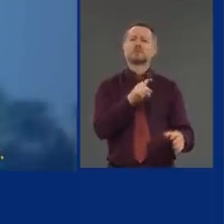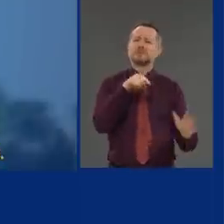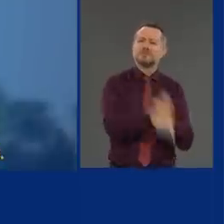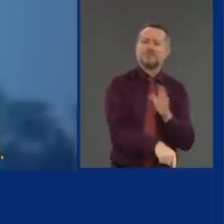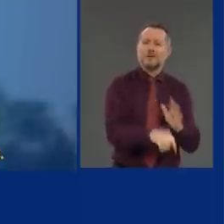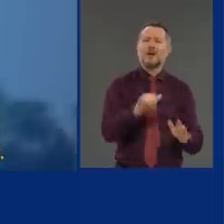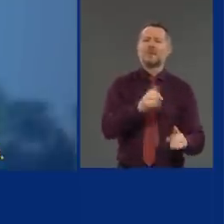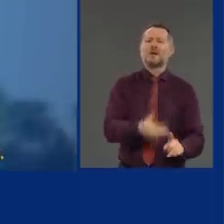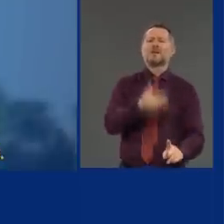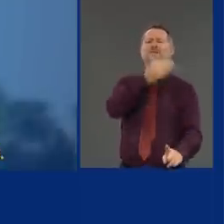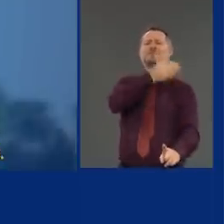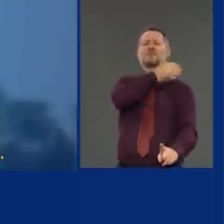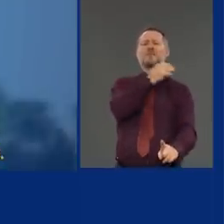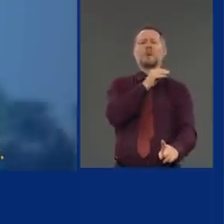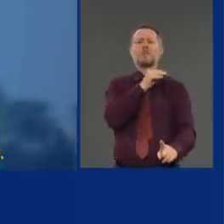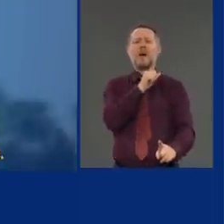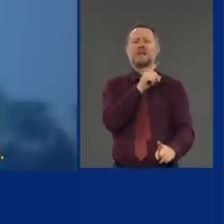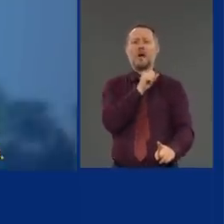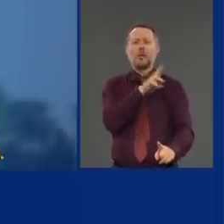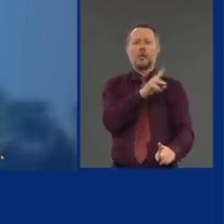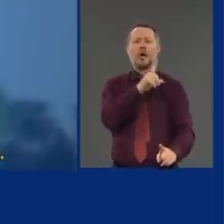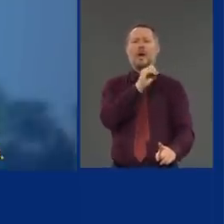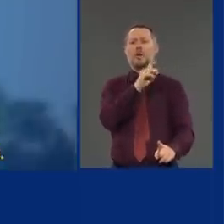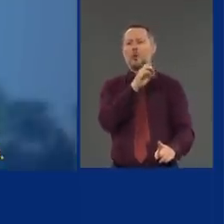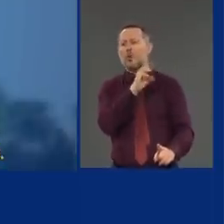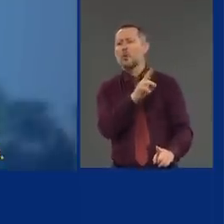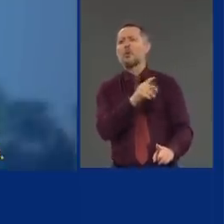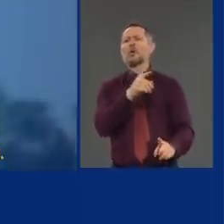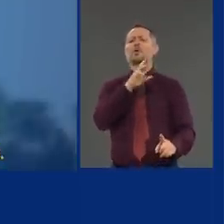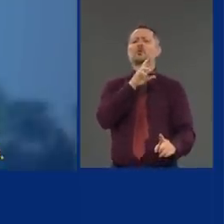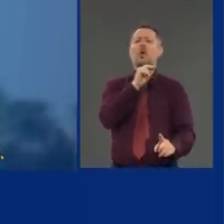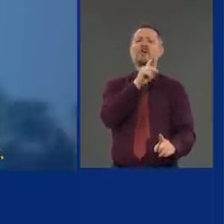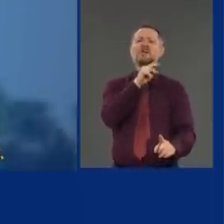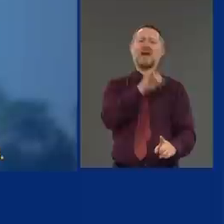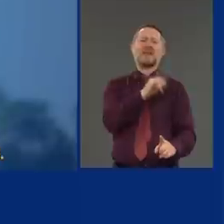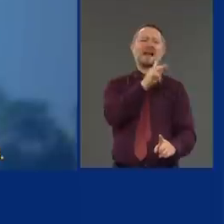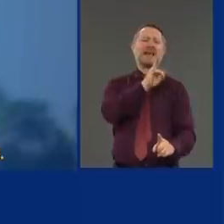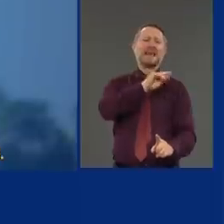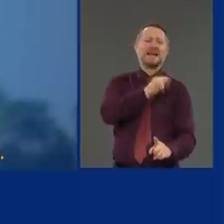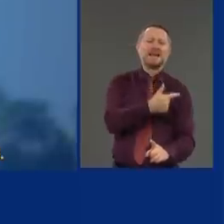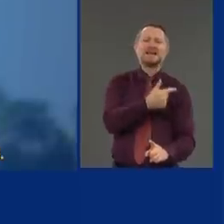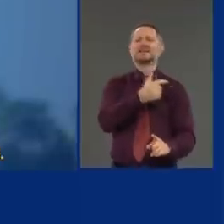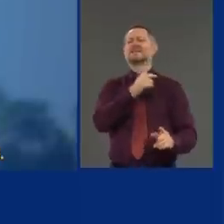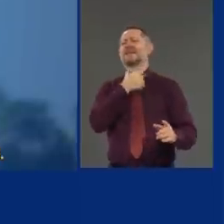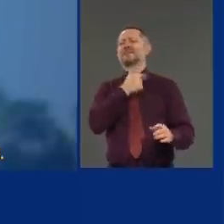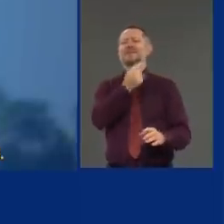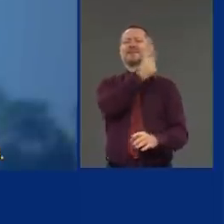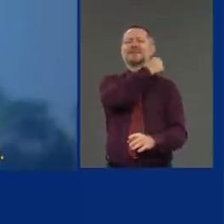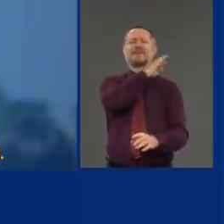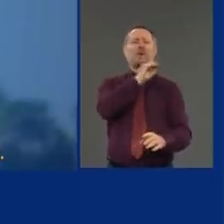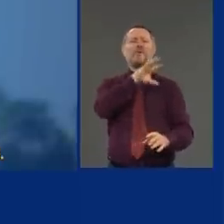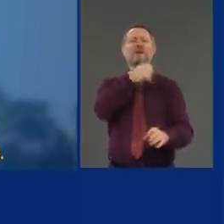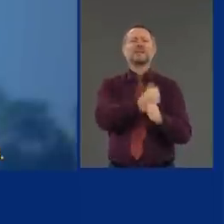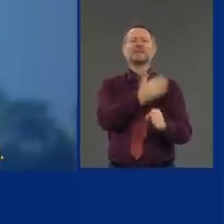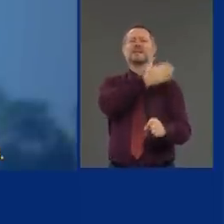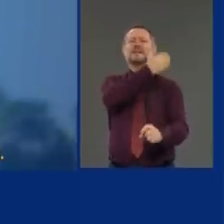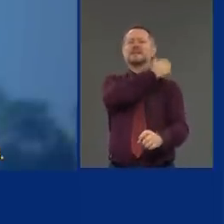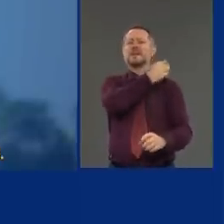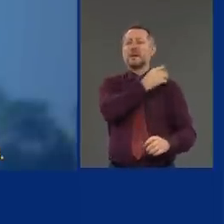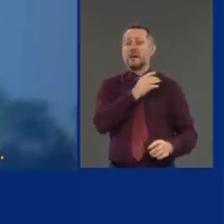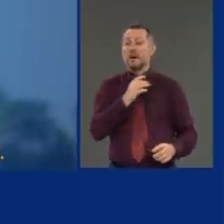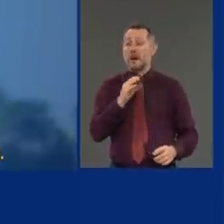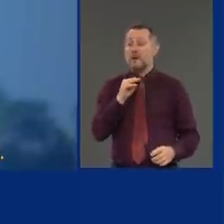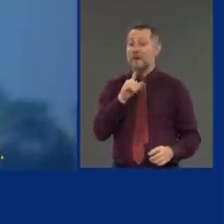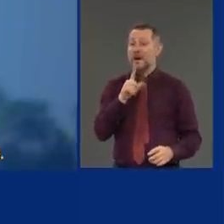was Rodney King. It goes back 40, 50 years. It goes back to Martin Luther King. And